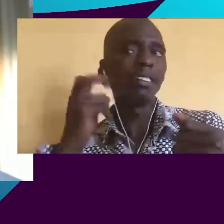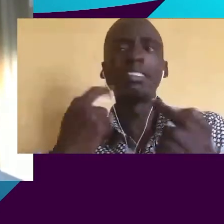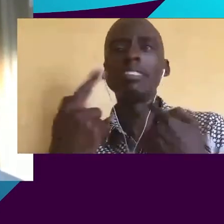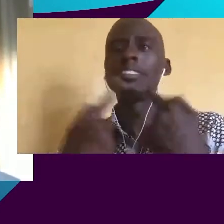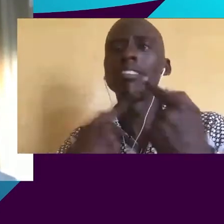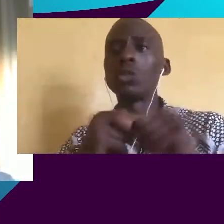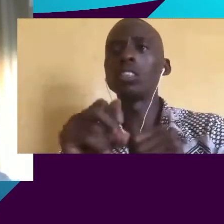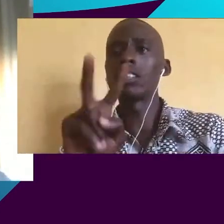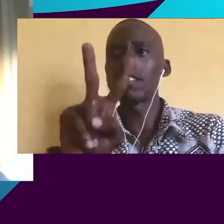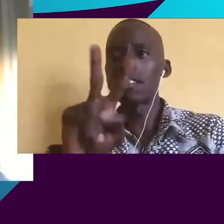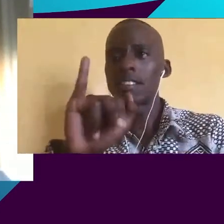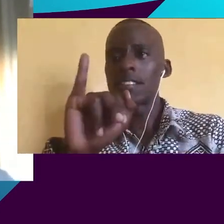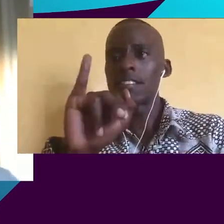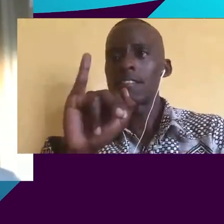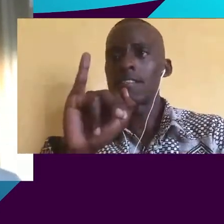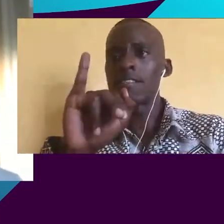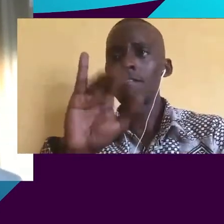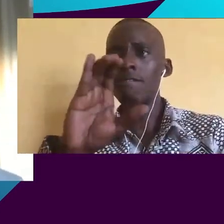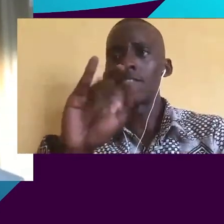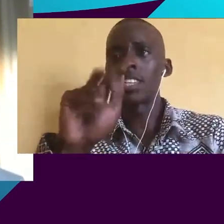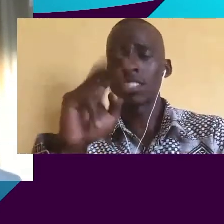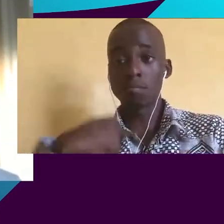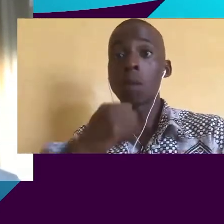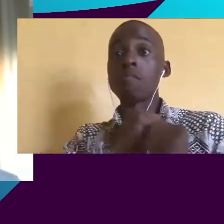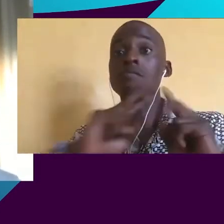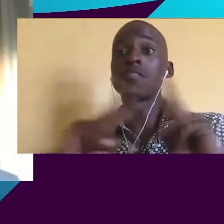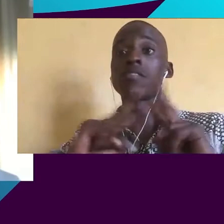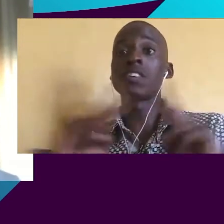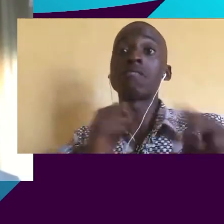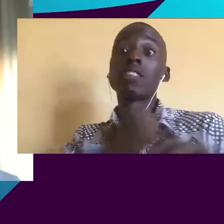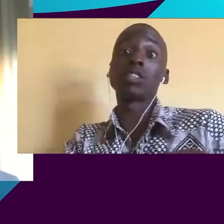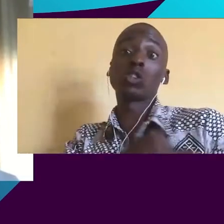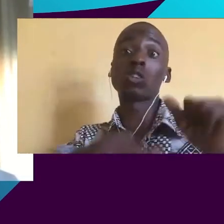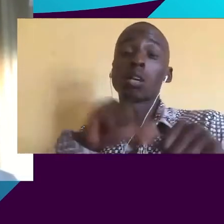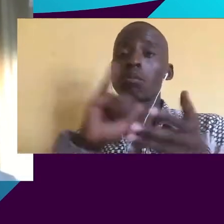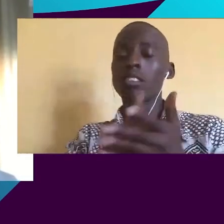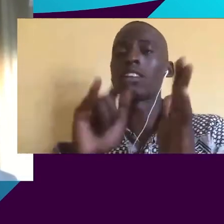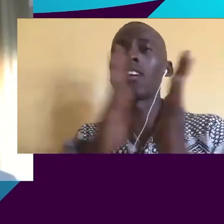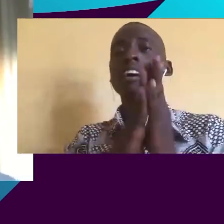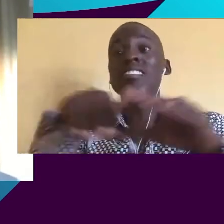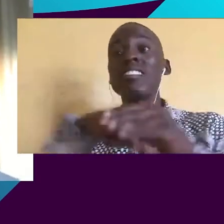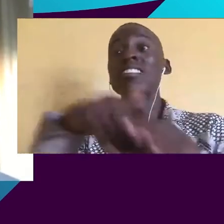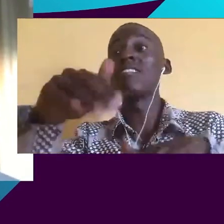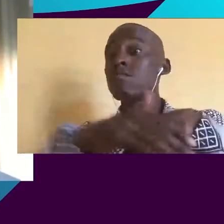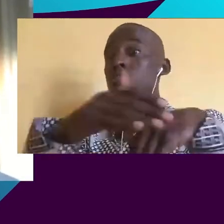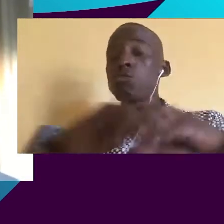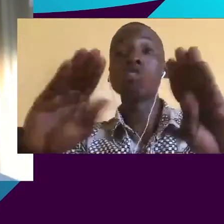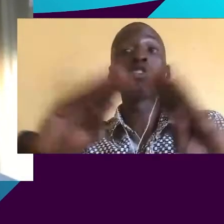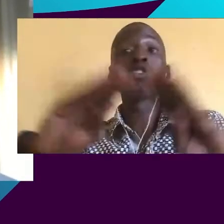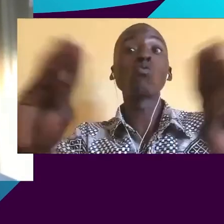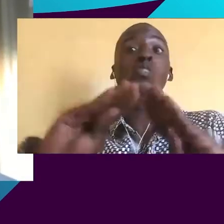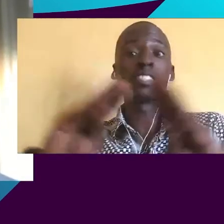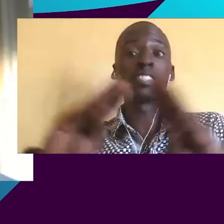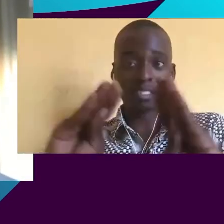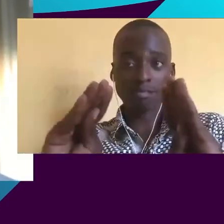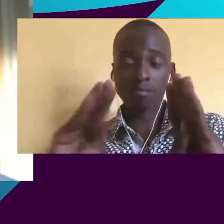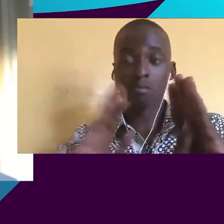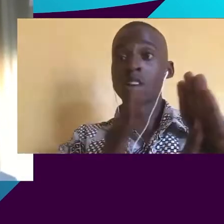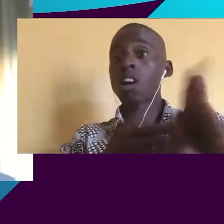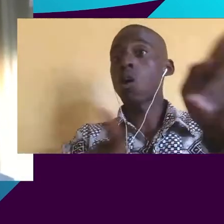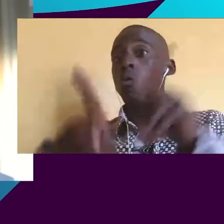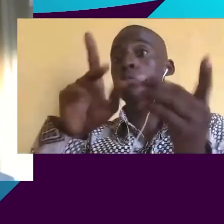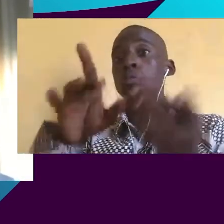I'm really very sorry about that. Of course, in football, we teach our people, especially male